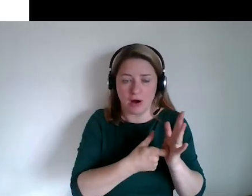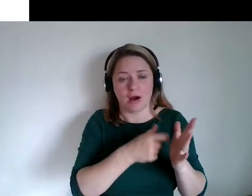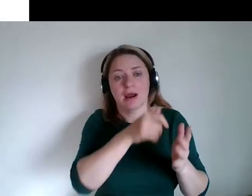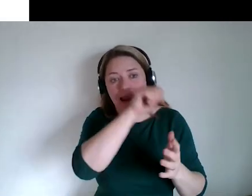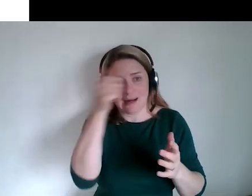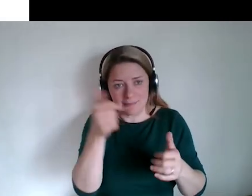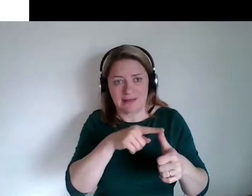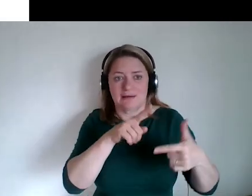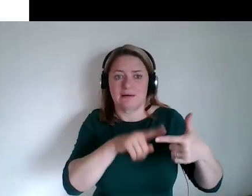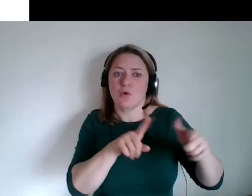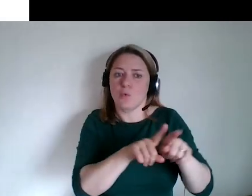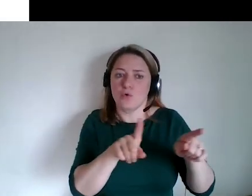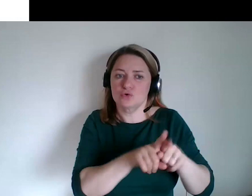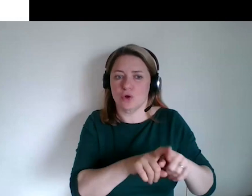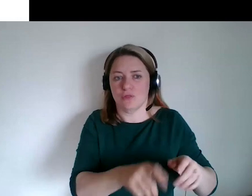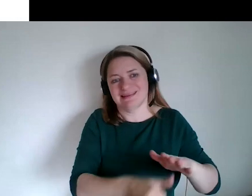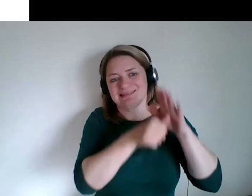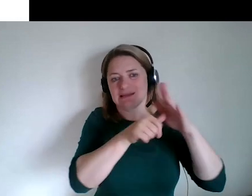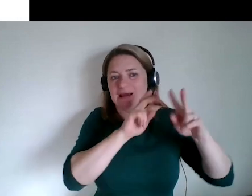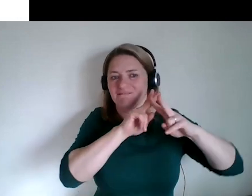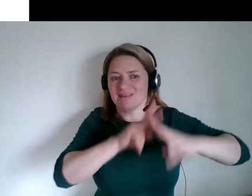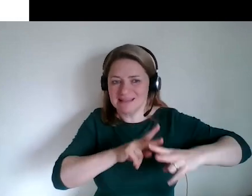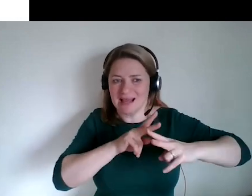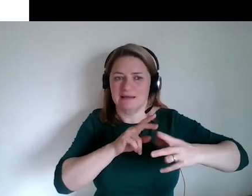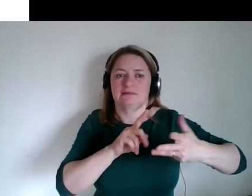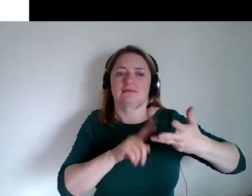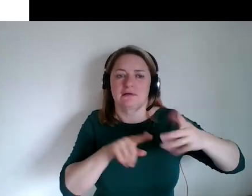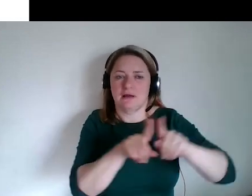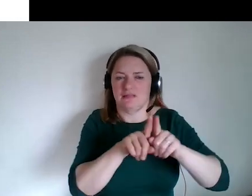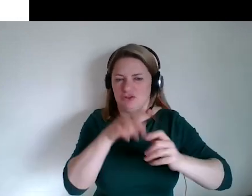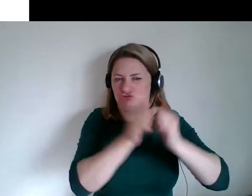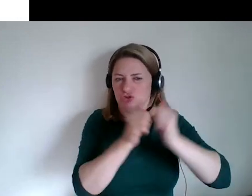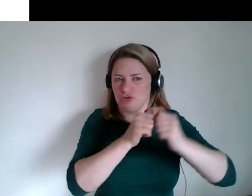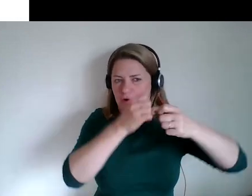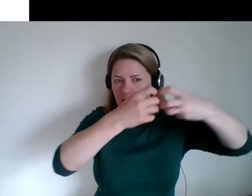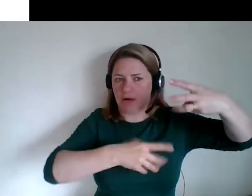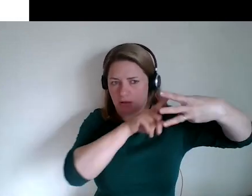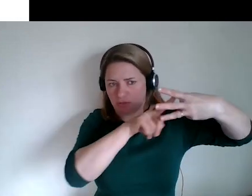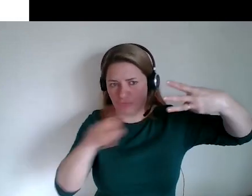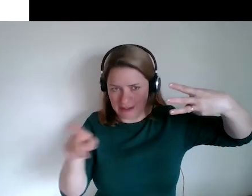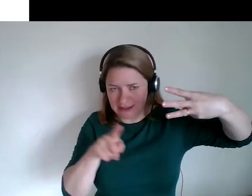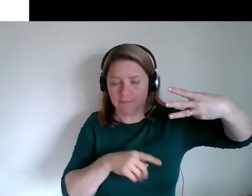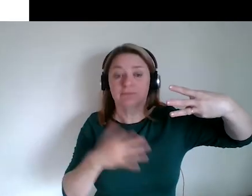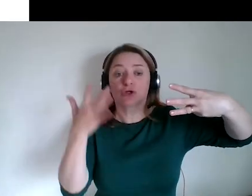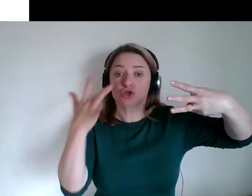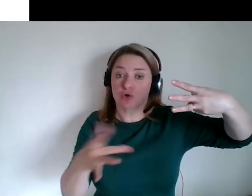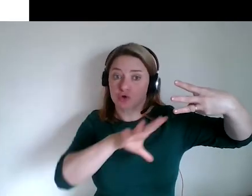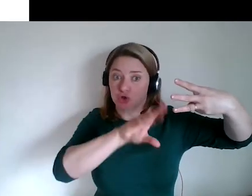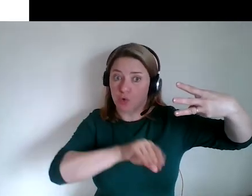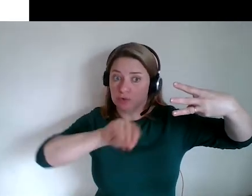NIHR infrastructure, and NIHR senior investigators. And really, the point is simple, is